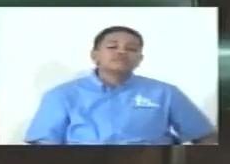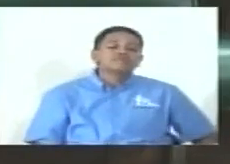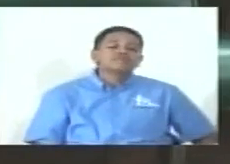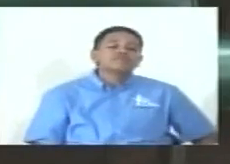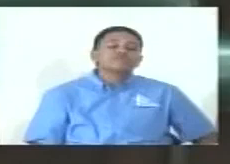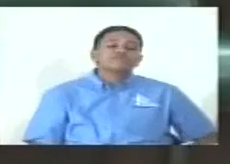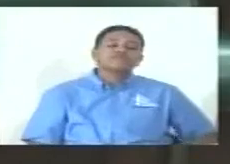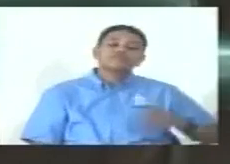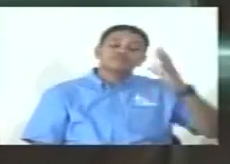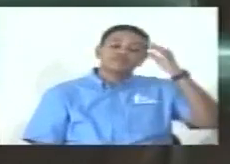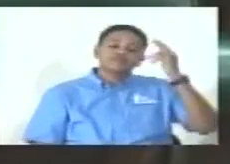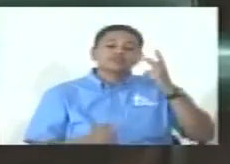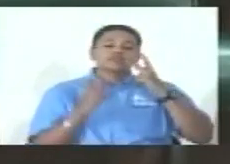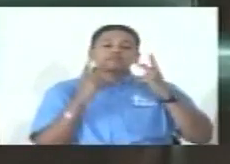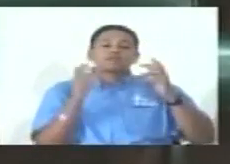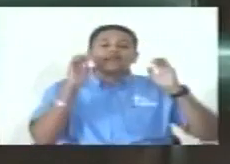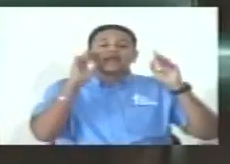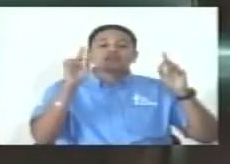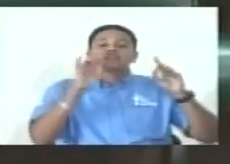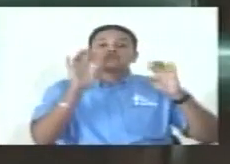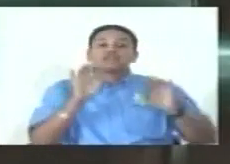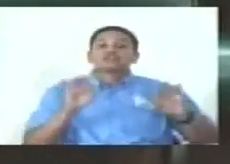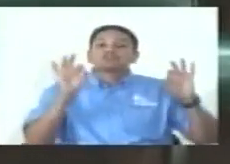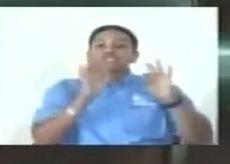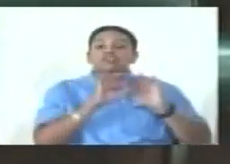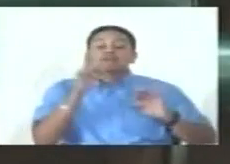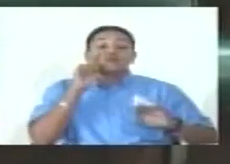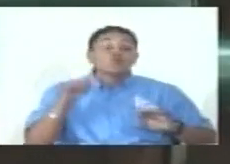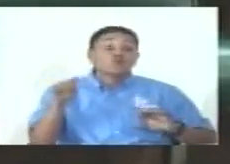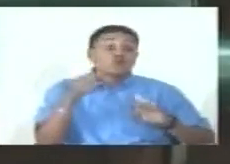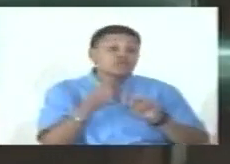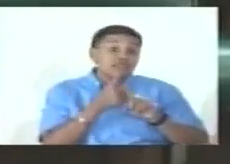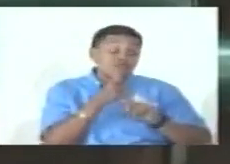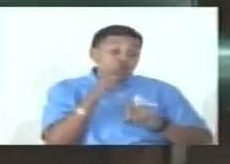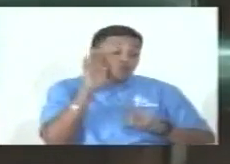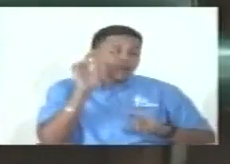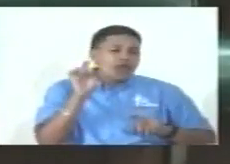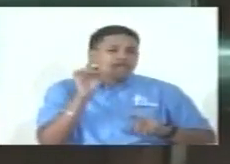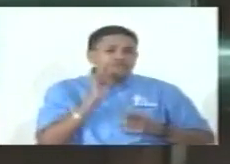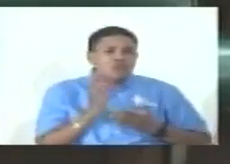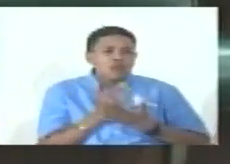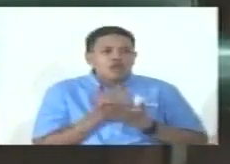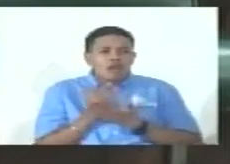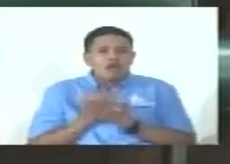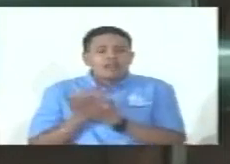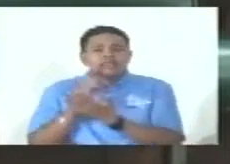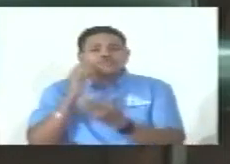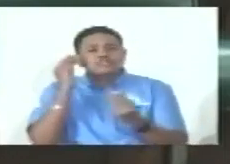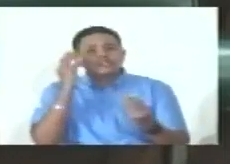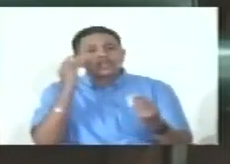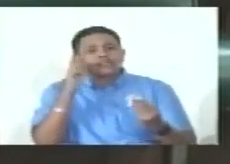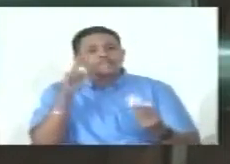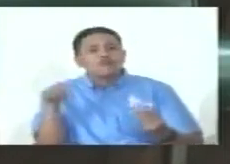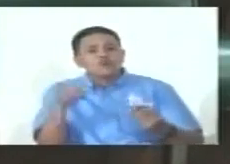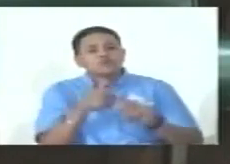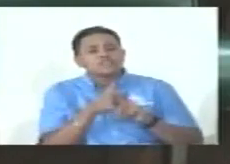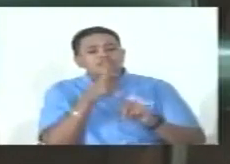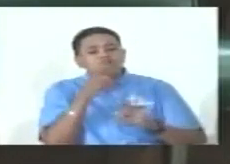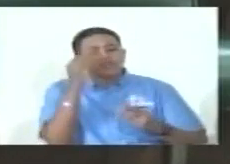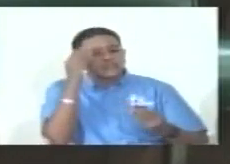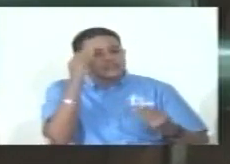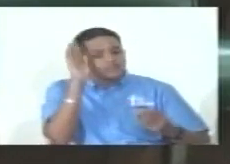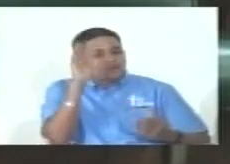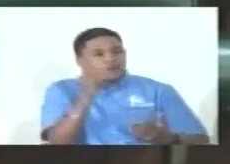public education is critical for those who will have to be collecting data and for those whose data will